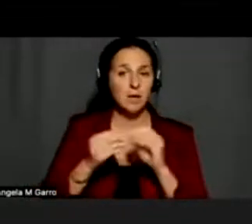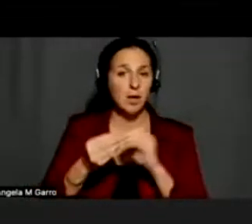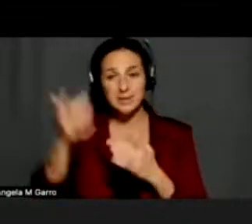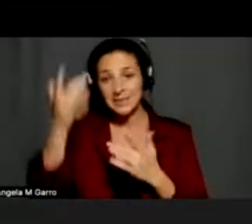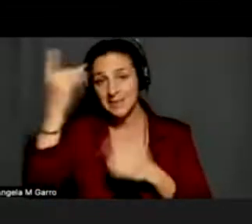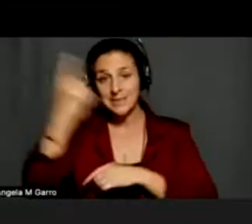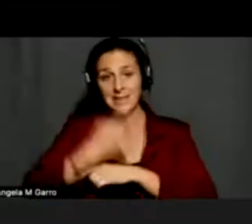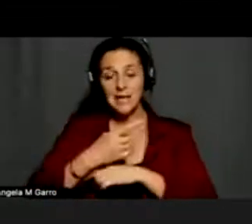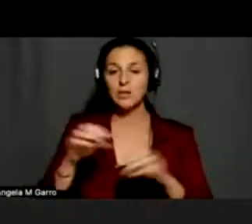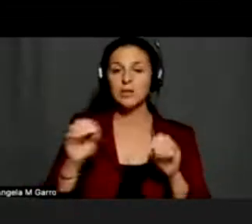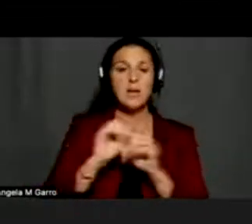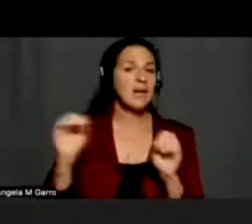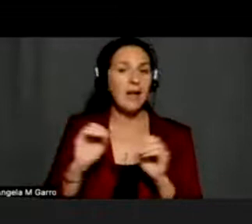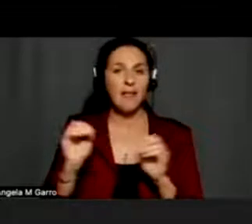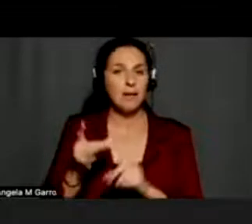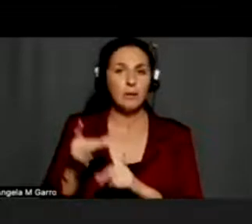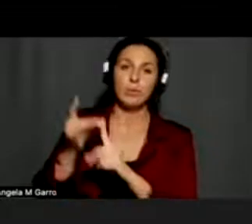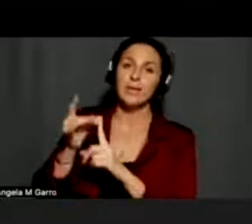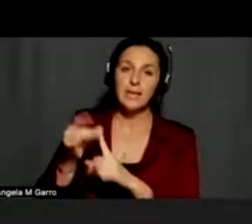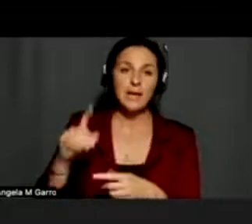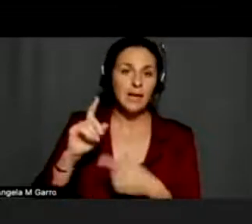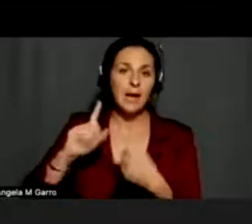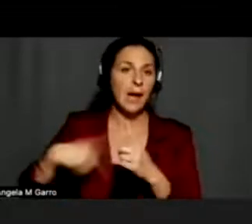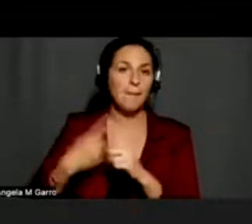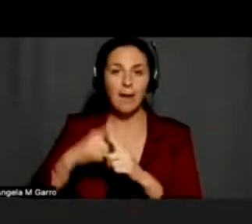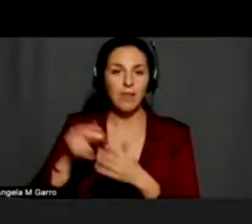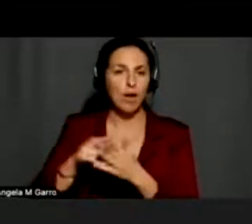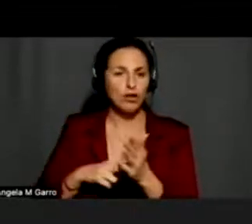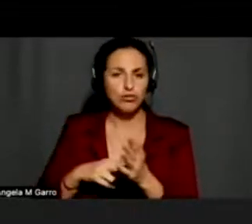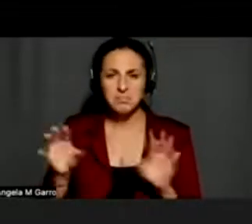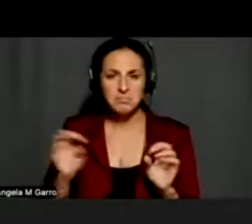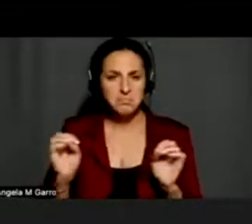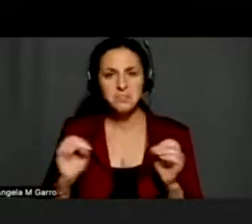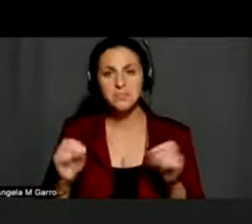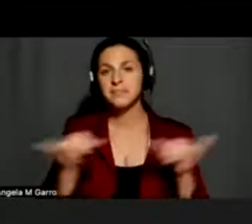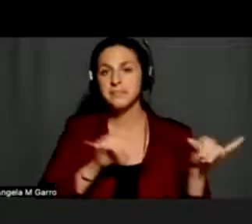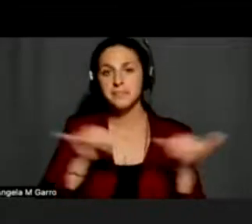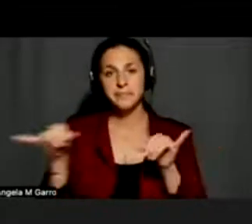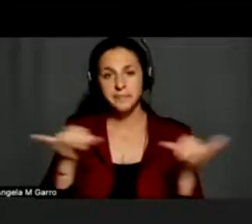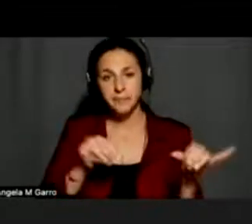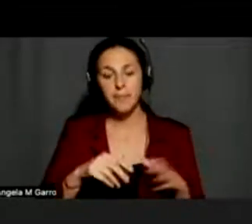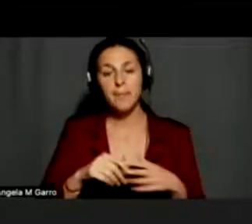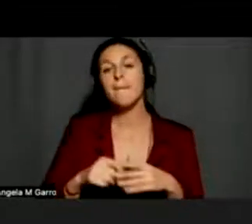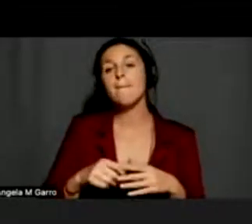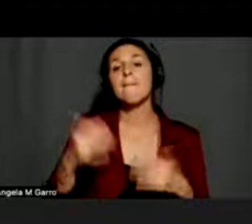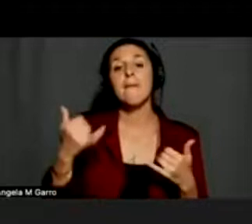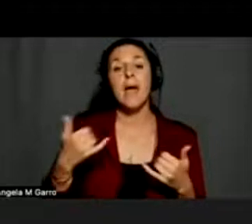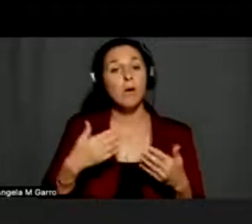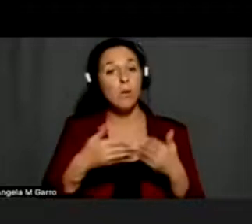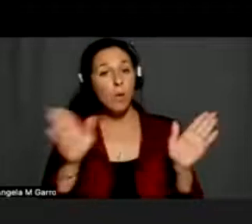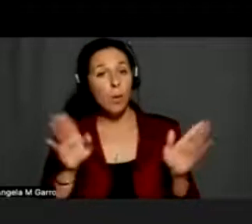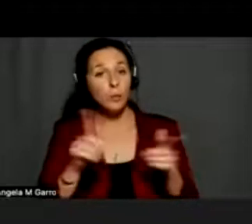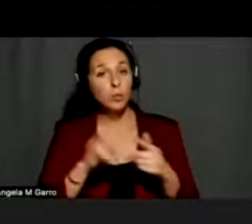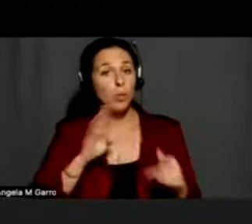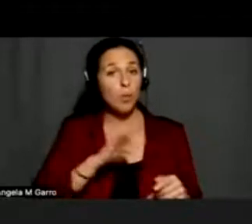nothing unique about the contract in that sense. And with that, I will open to the board for any questions